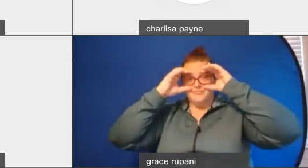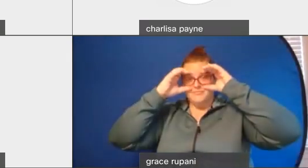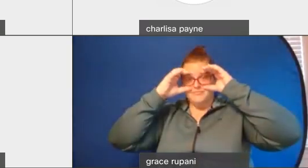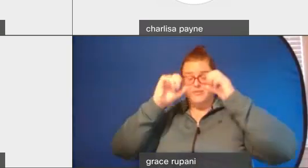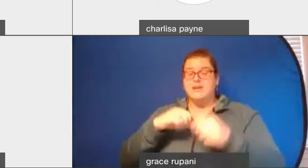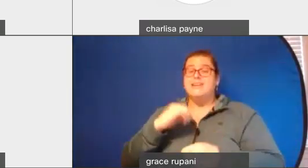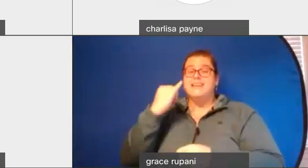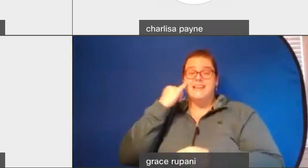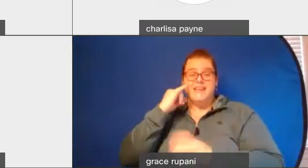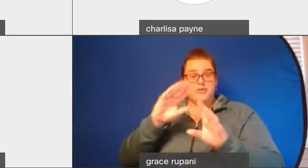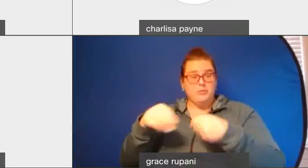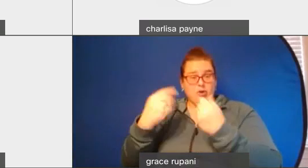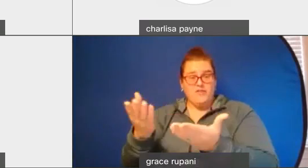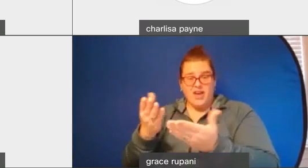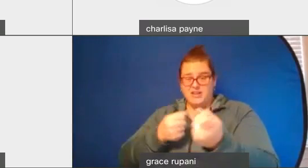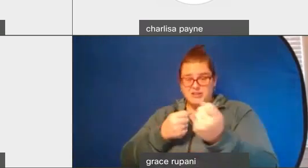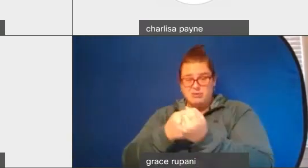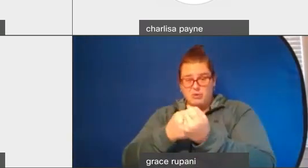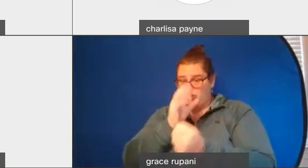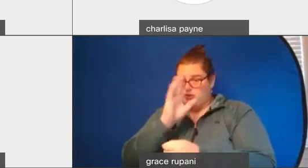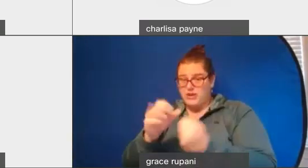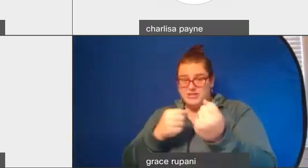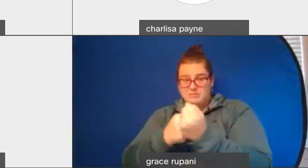support outdoors?